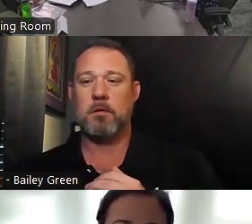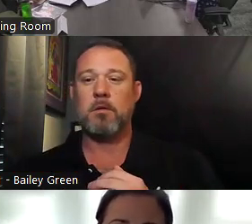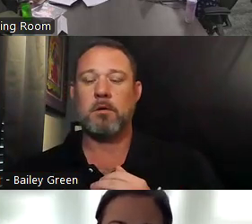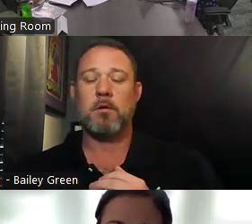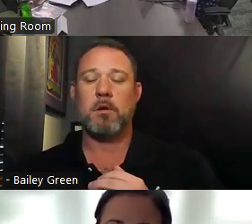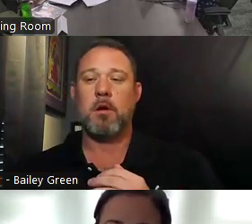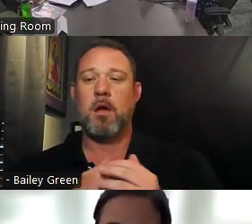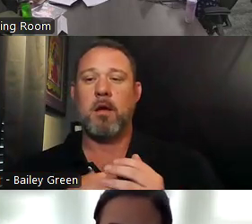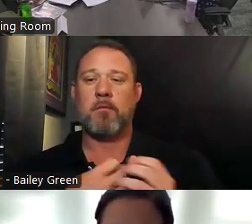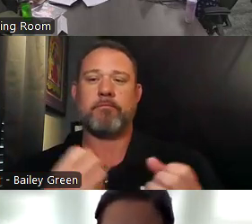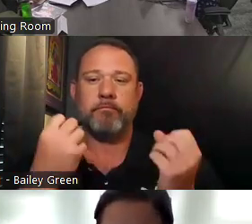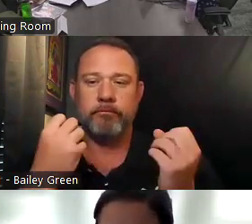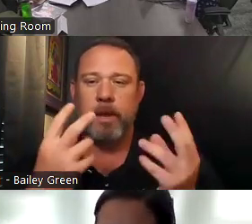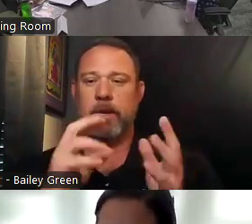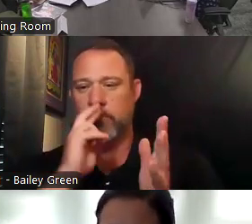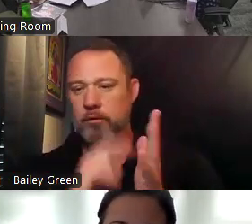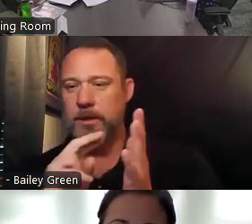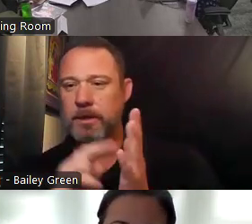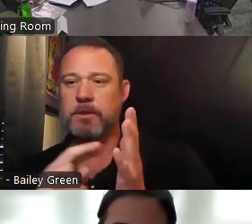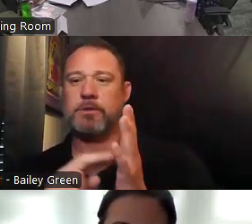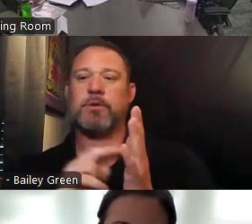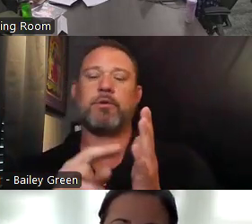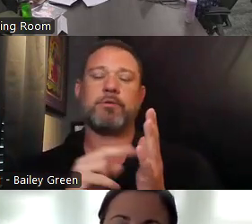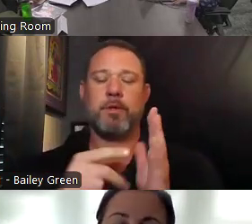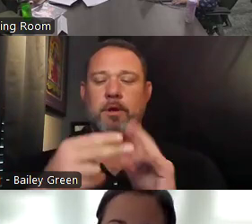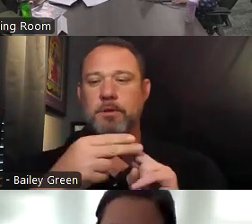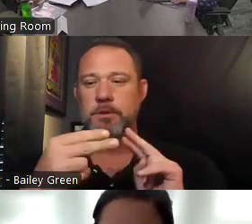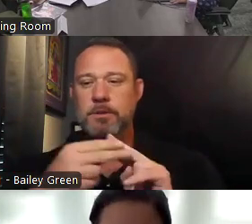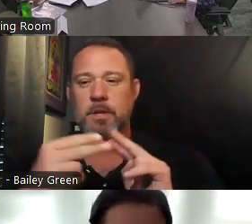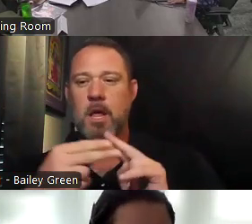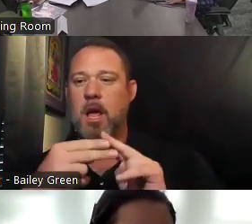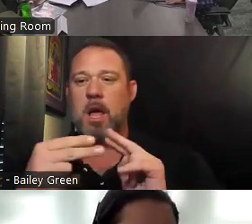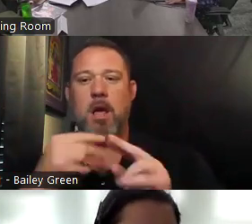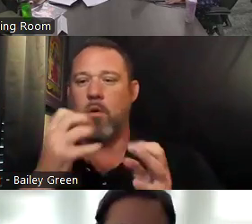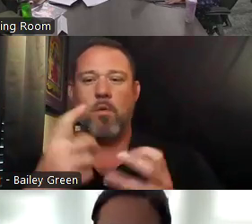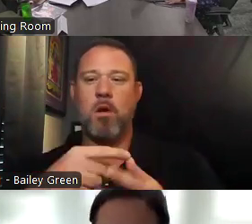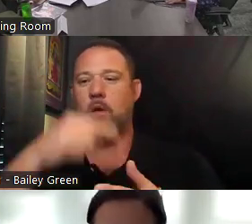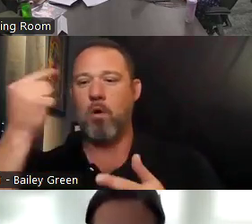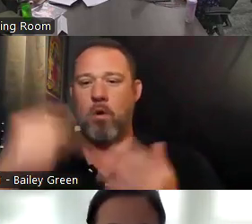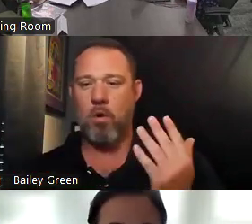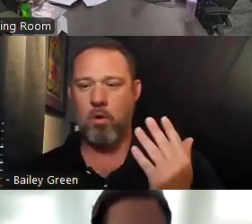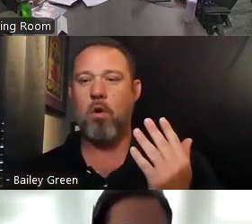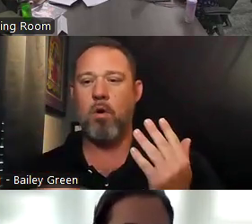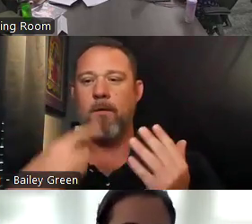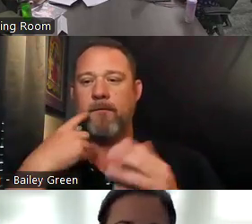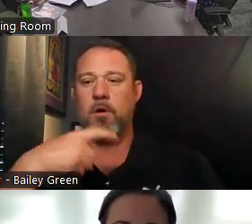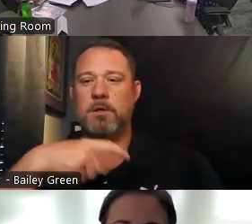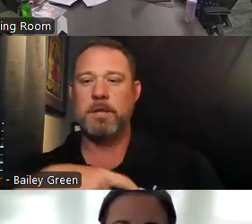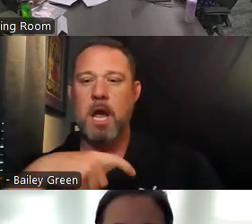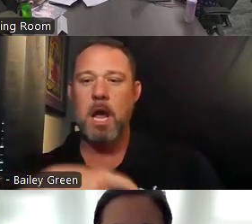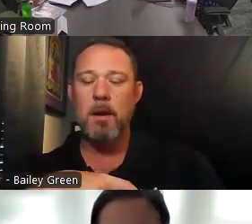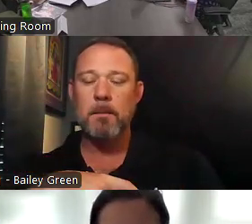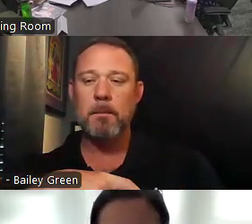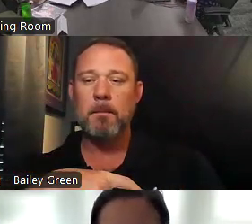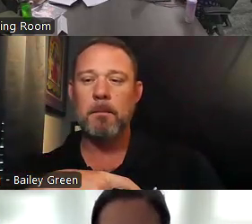I have a slew of research articles that I put in the slides. I do not want to go through all of them, I think, for the sake of time. But I